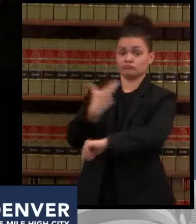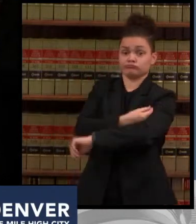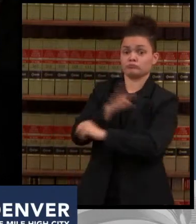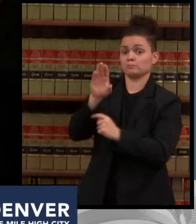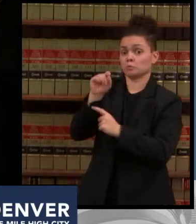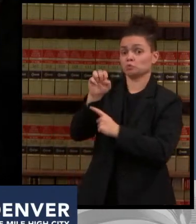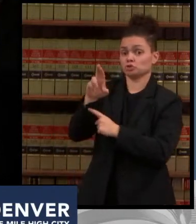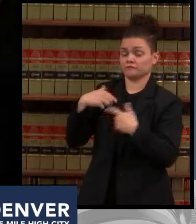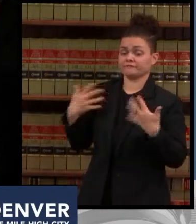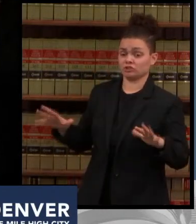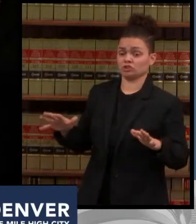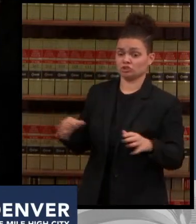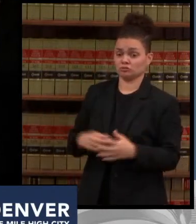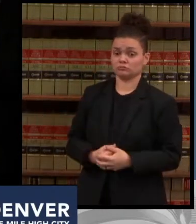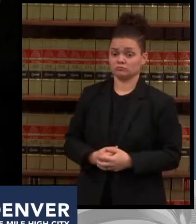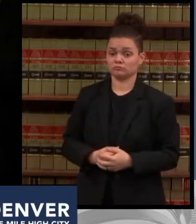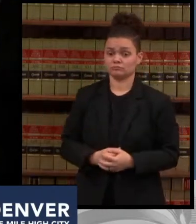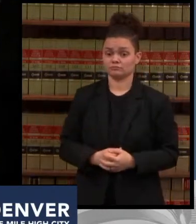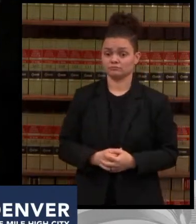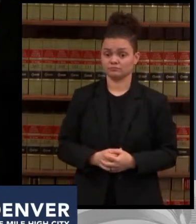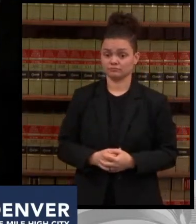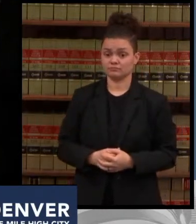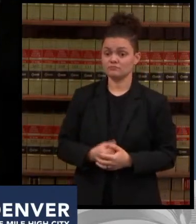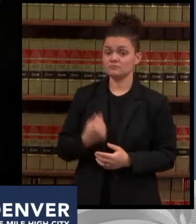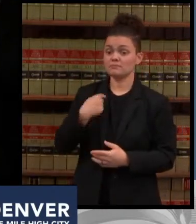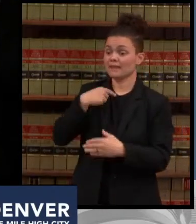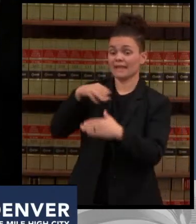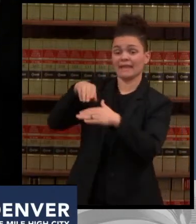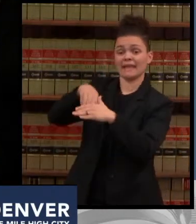out of venues from this point as part of the order.